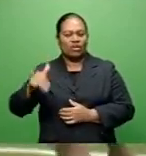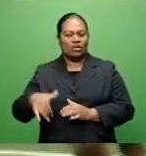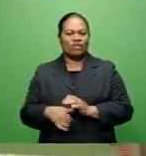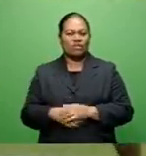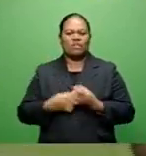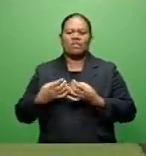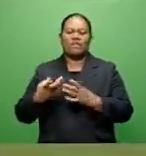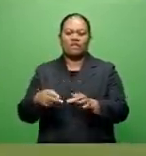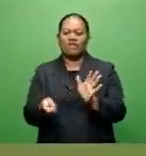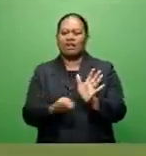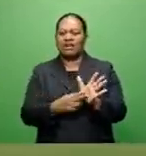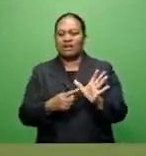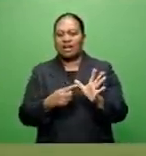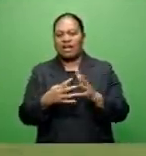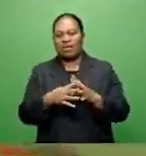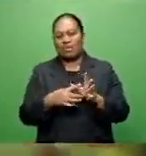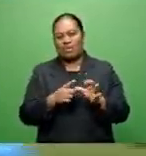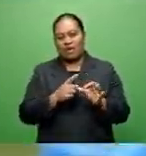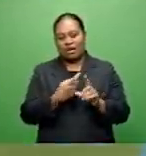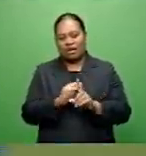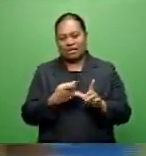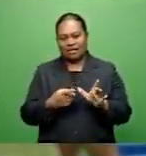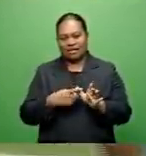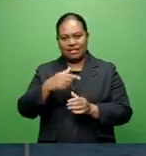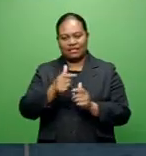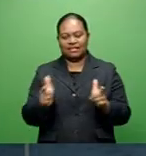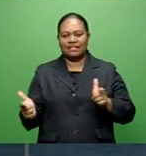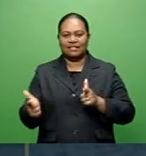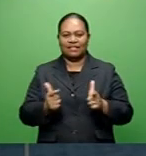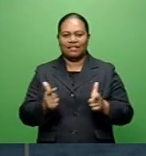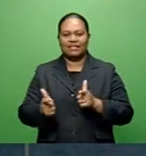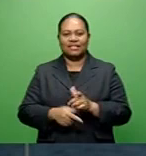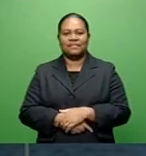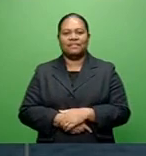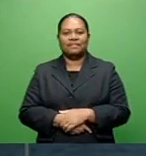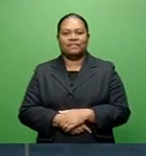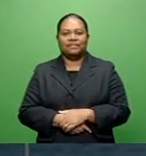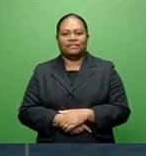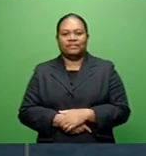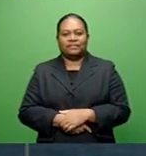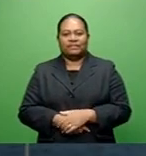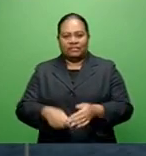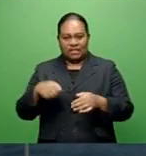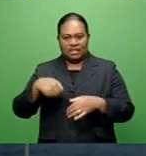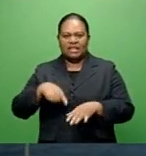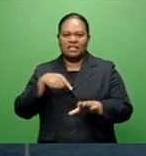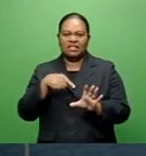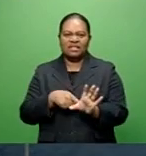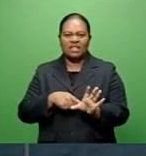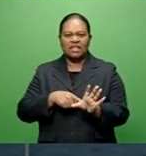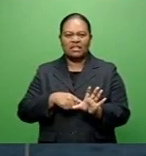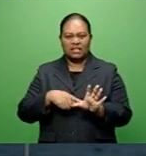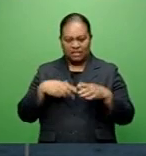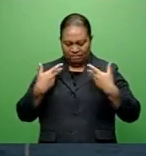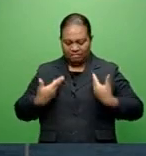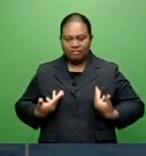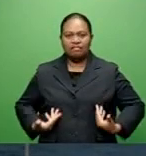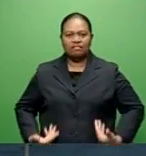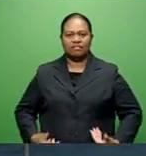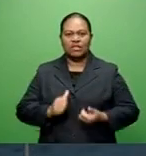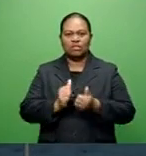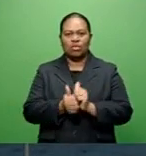Nawaka Sevens. Venina Rakautonga, FBC Sports. The 2021 Combat Sportswear